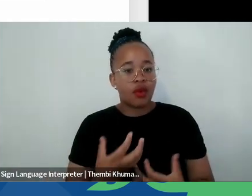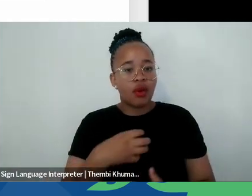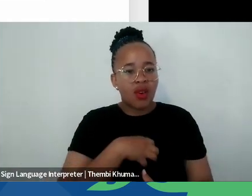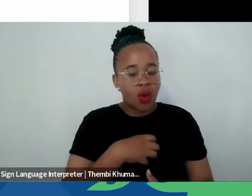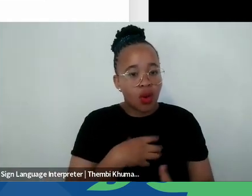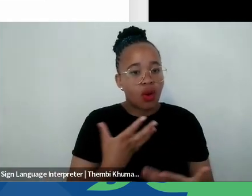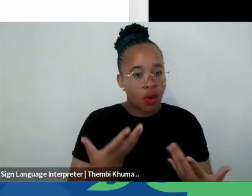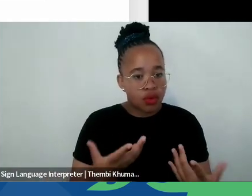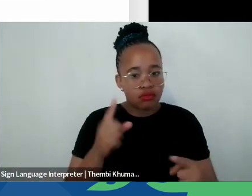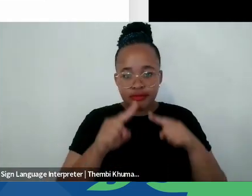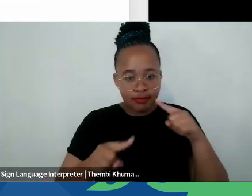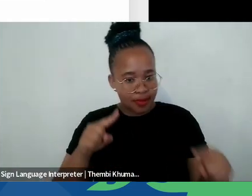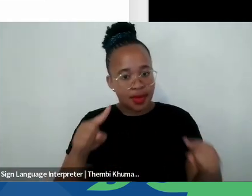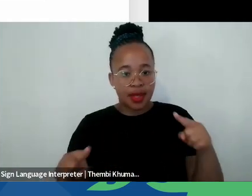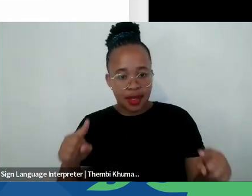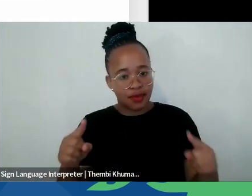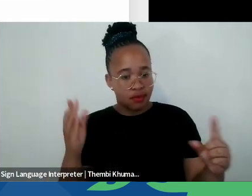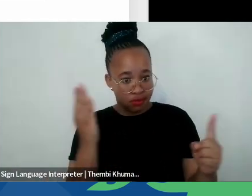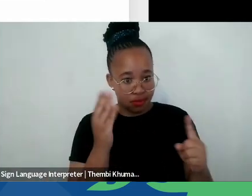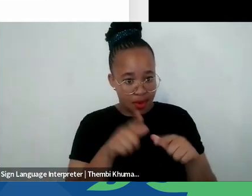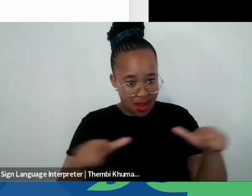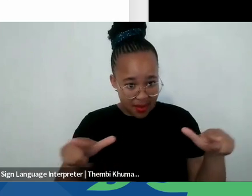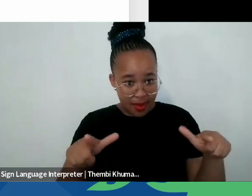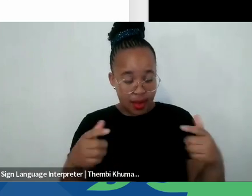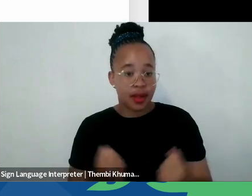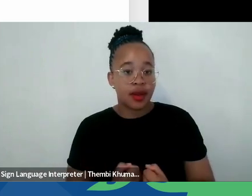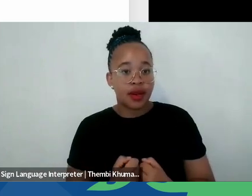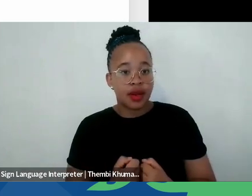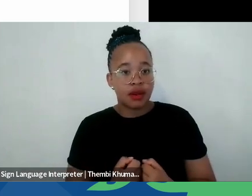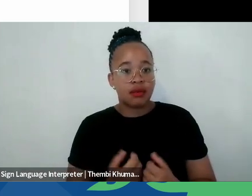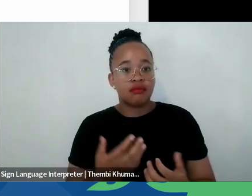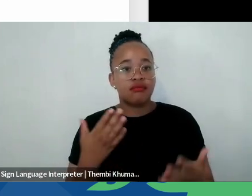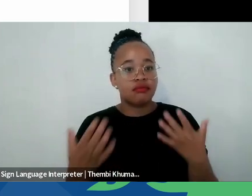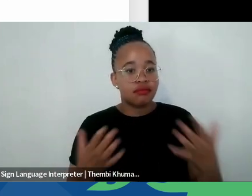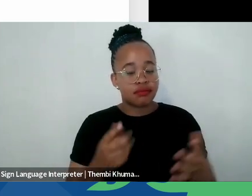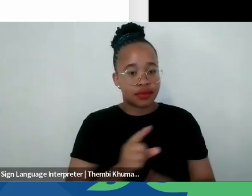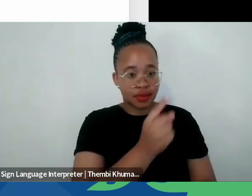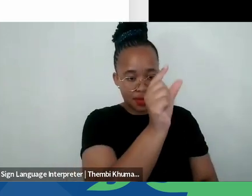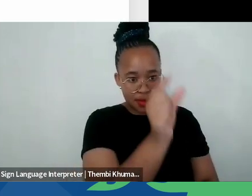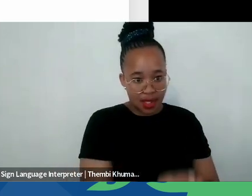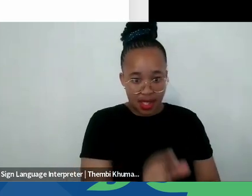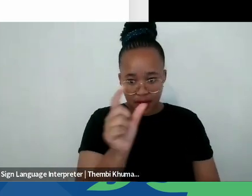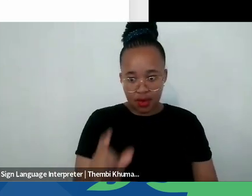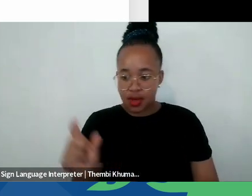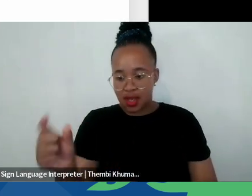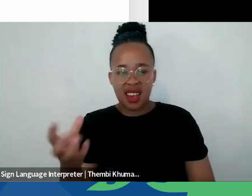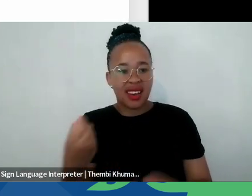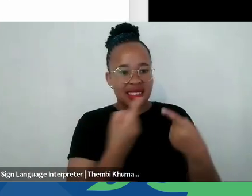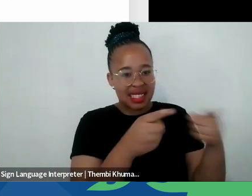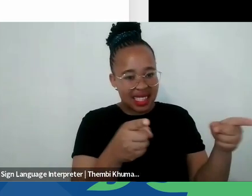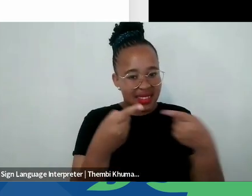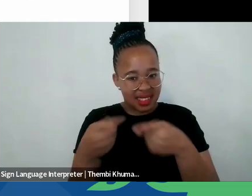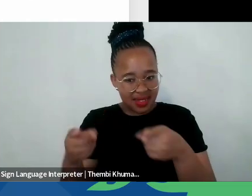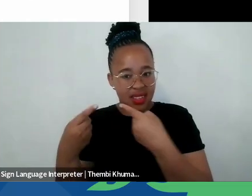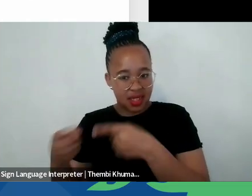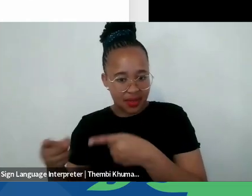with treatment plans. So each client got a treatment plan around the following points: the HIV